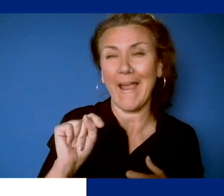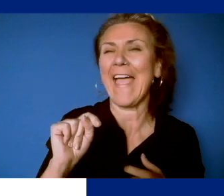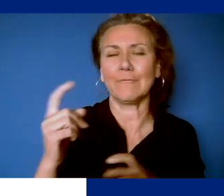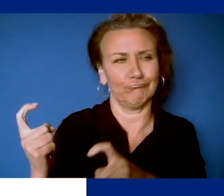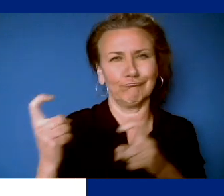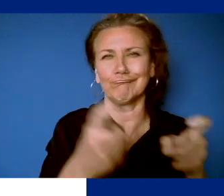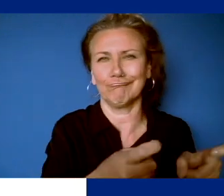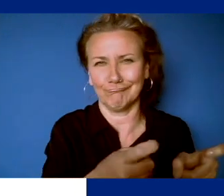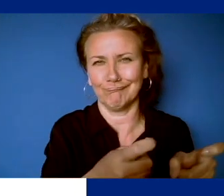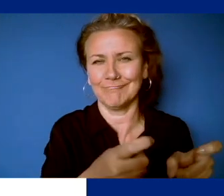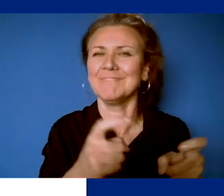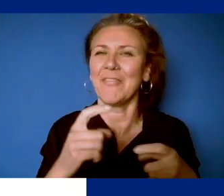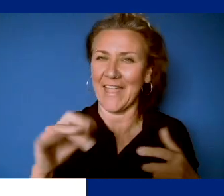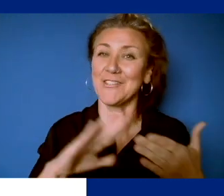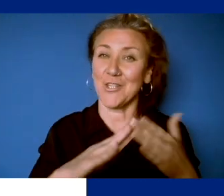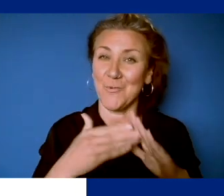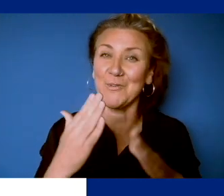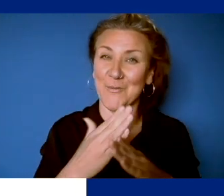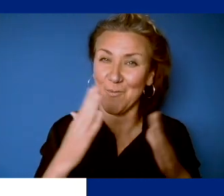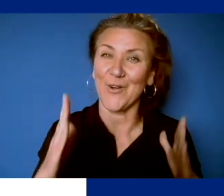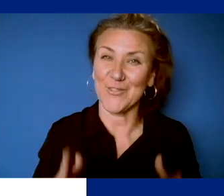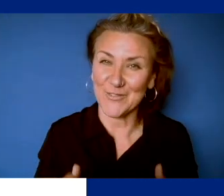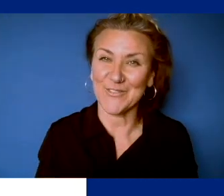their communities have been living in.